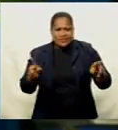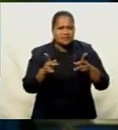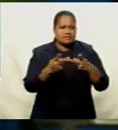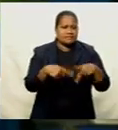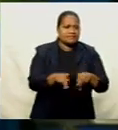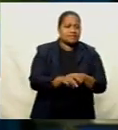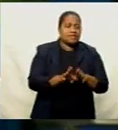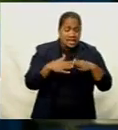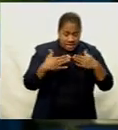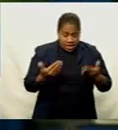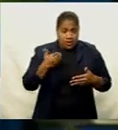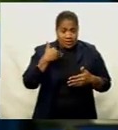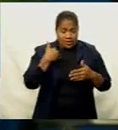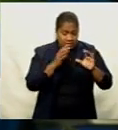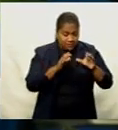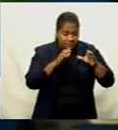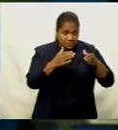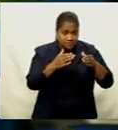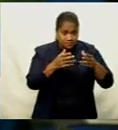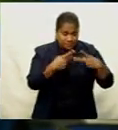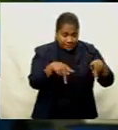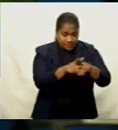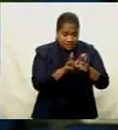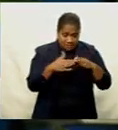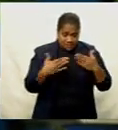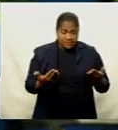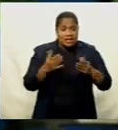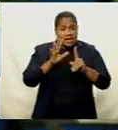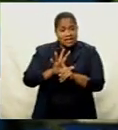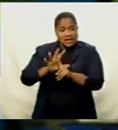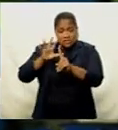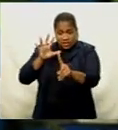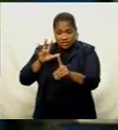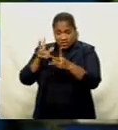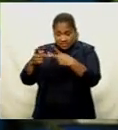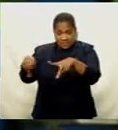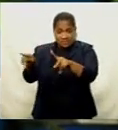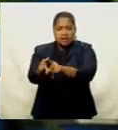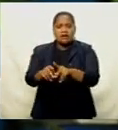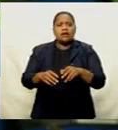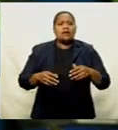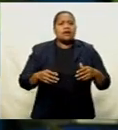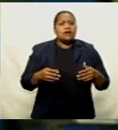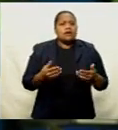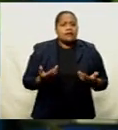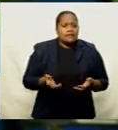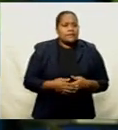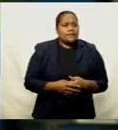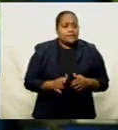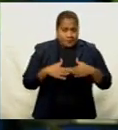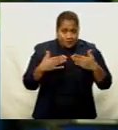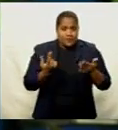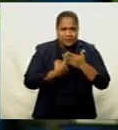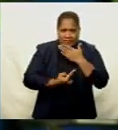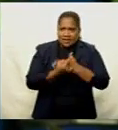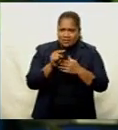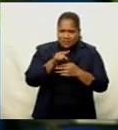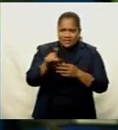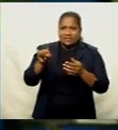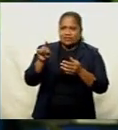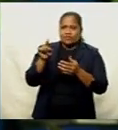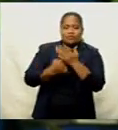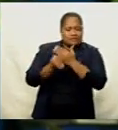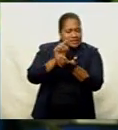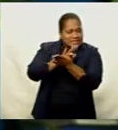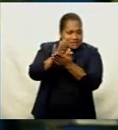health facilities at the moment and also in the isolation facilities, it is imperative that they are cleaned